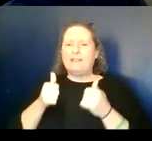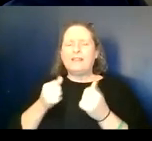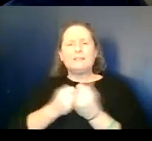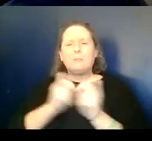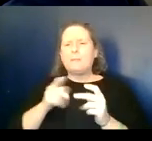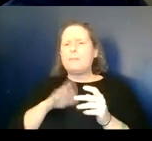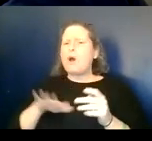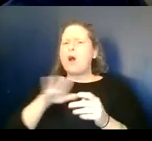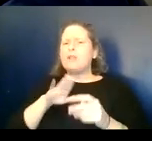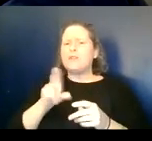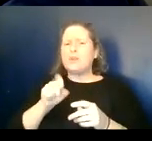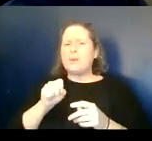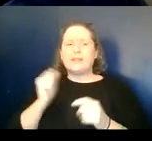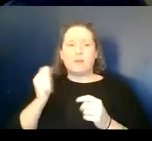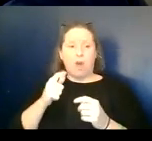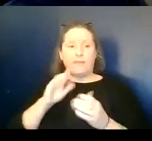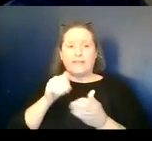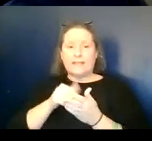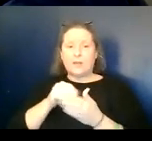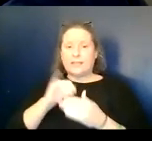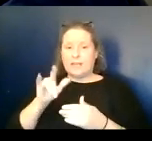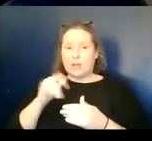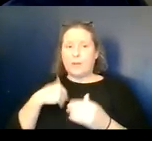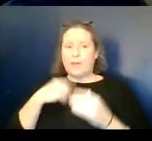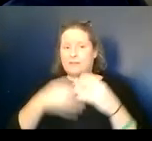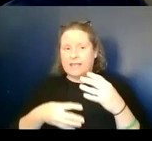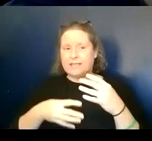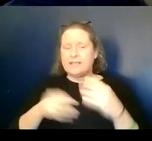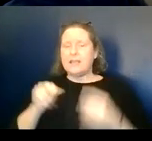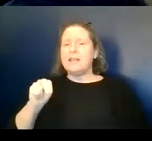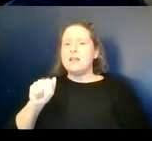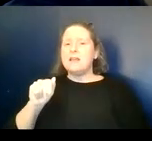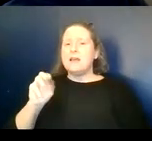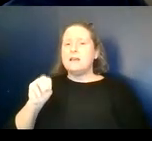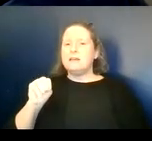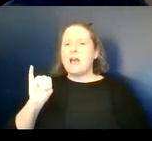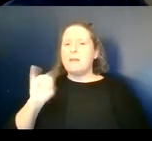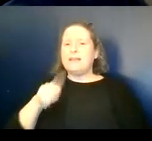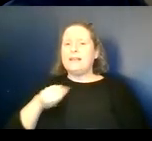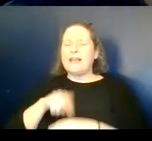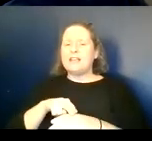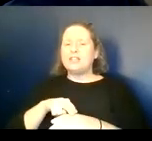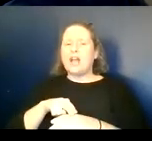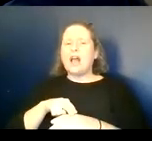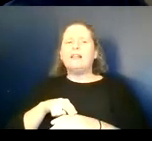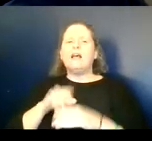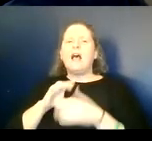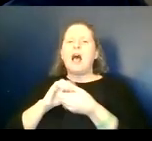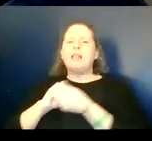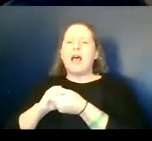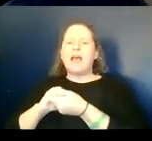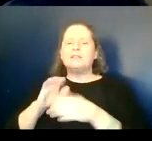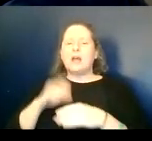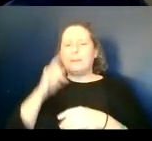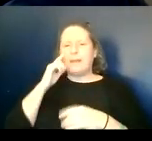we have in Illinois. Next, we have NAMI, the National Alliance on Mental Illness, Equip for Equality, which is the legal arm in